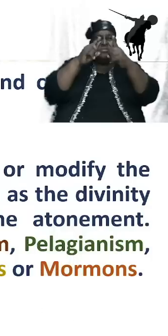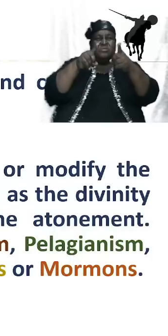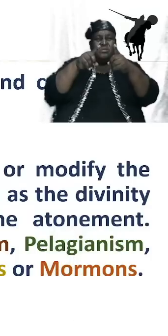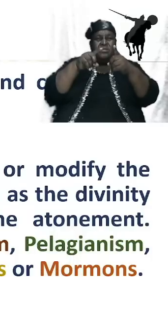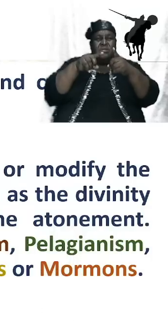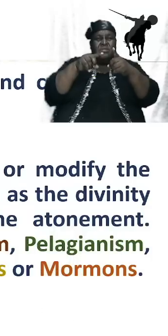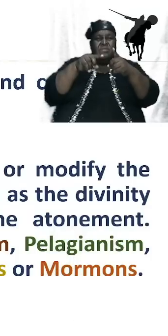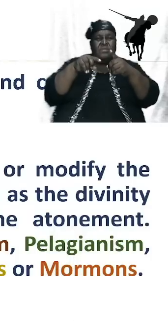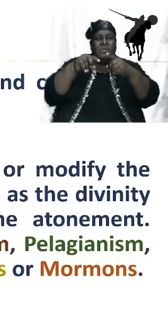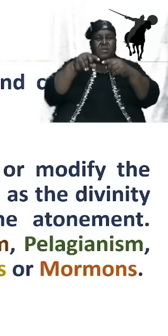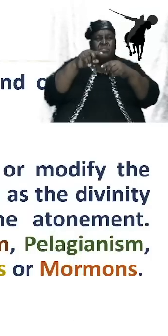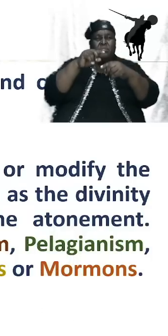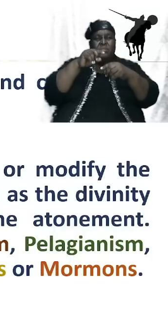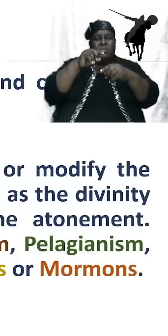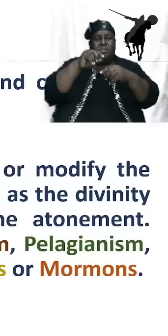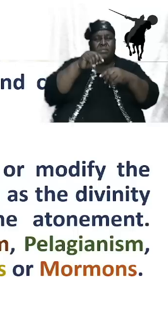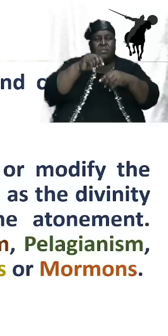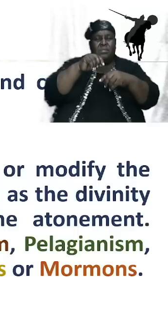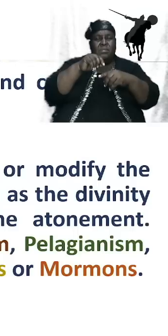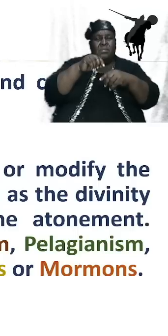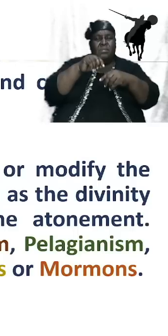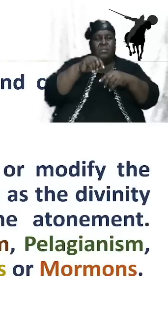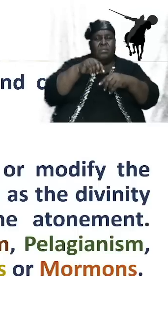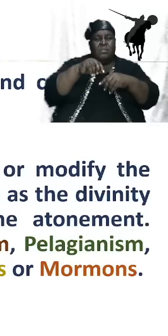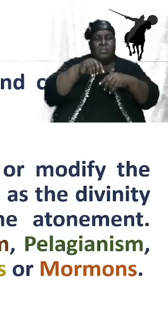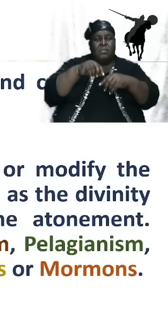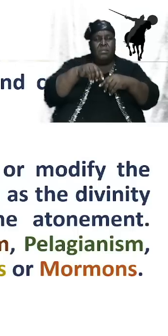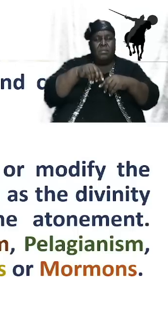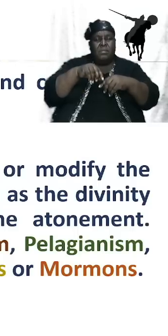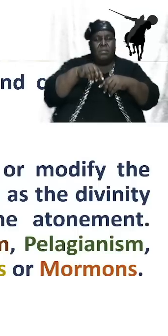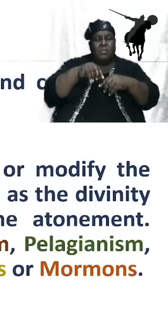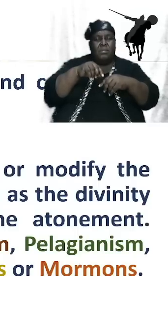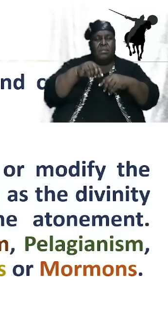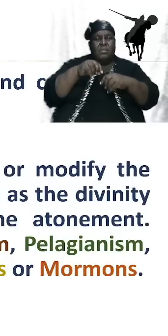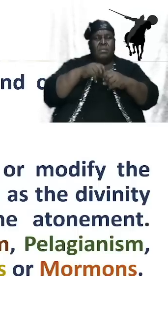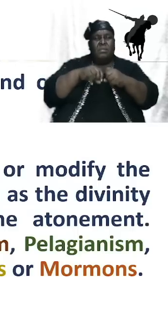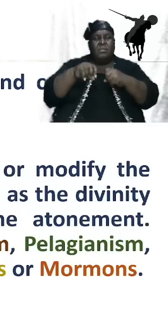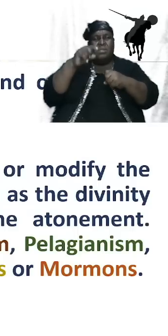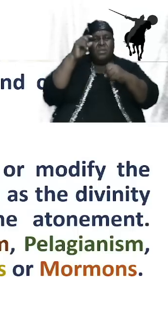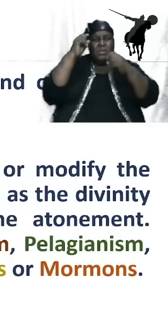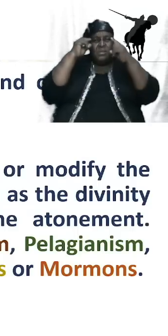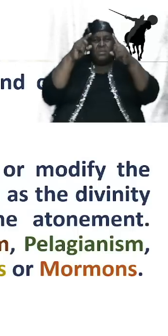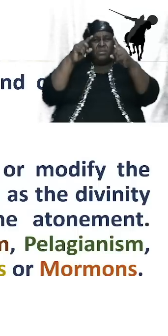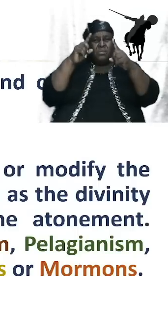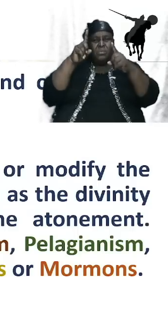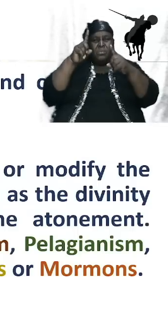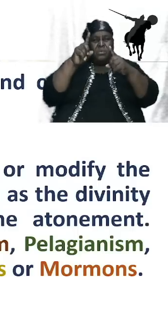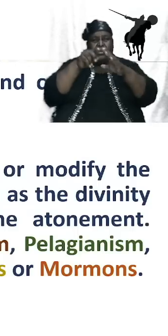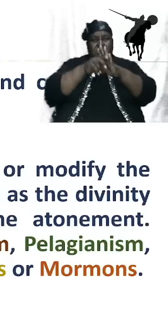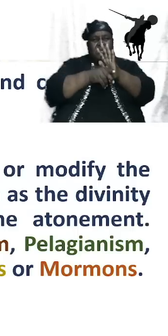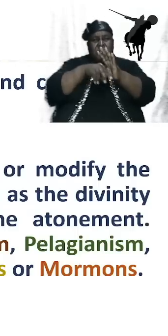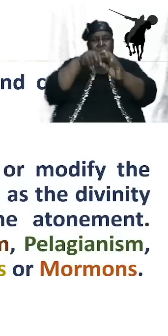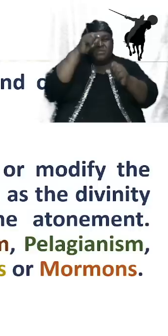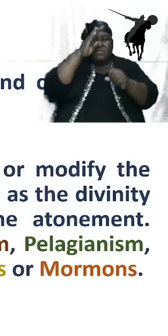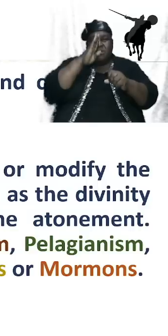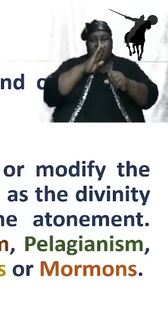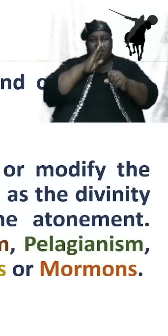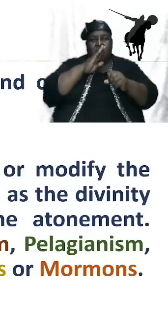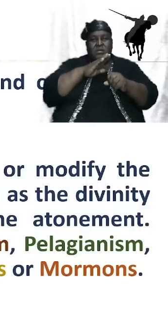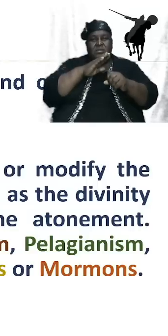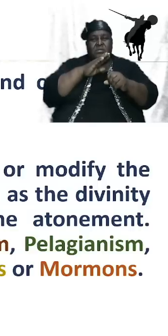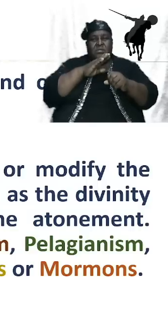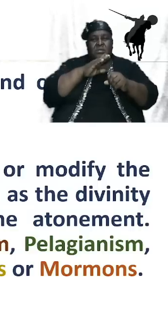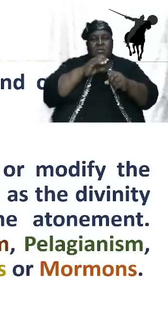apostles. Doctrines such as the divinity of Christ. Doctrines such as the oneness of God. Doctrines such as the